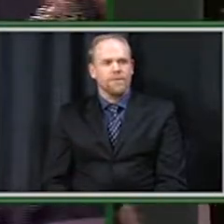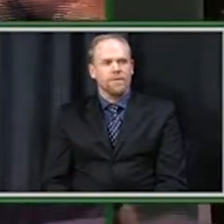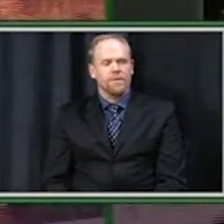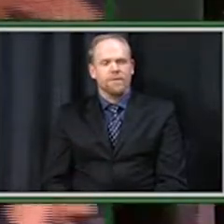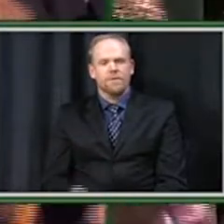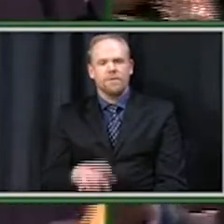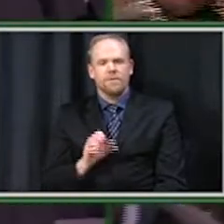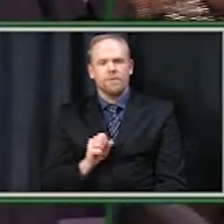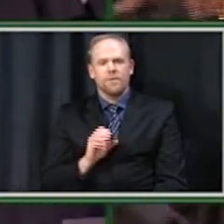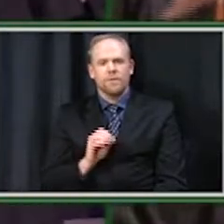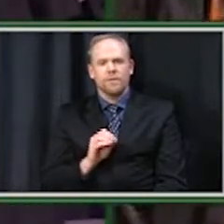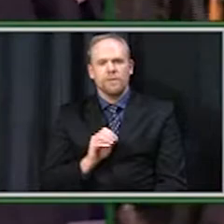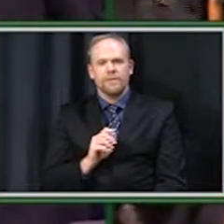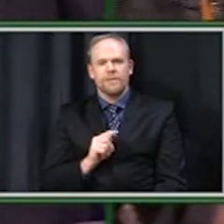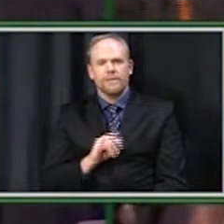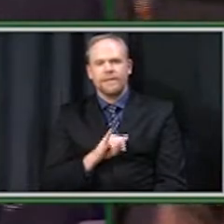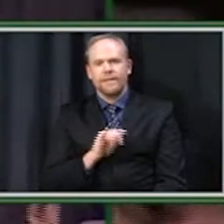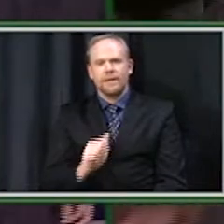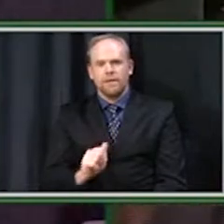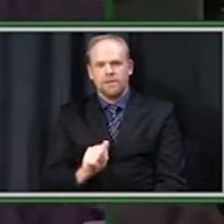Soktia Chan.